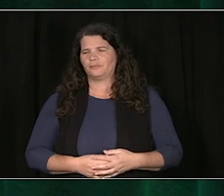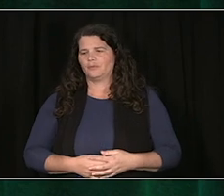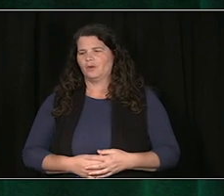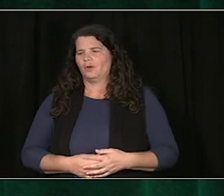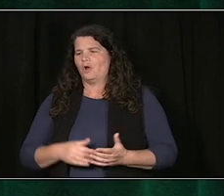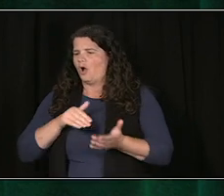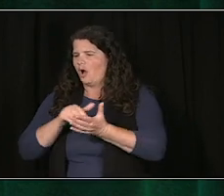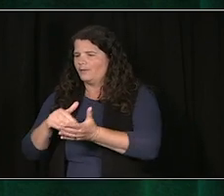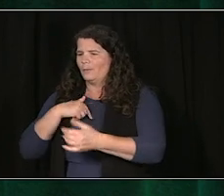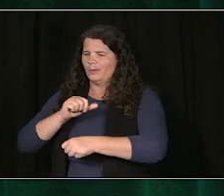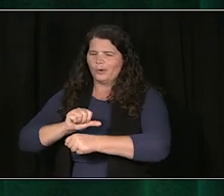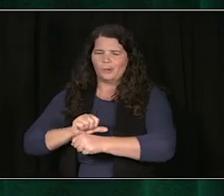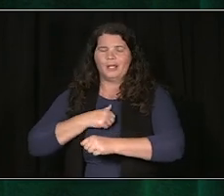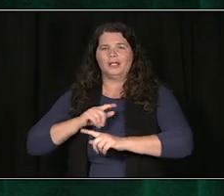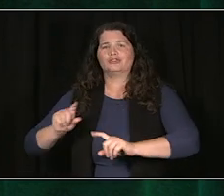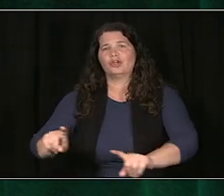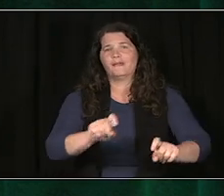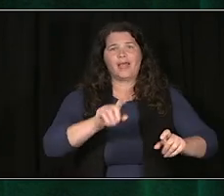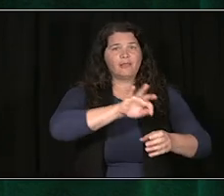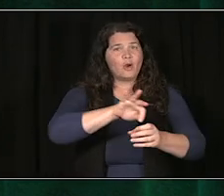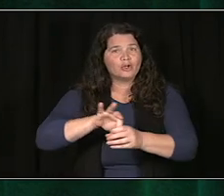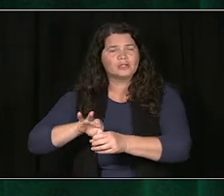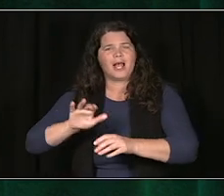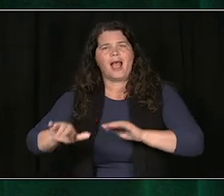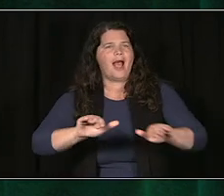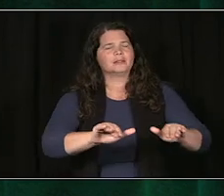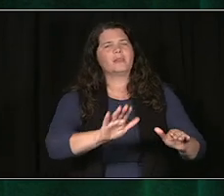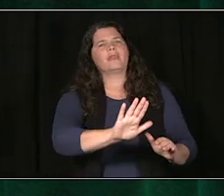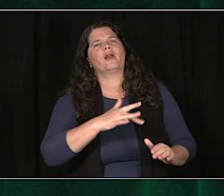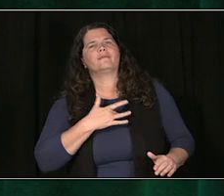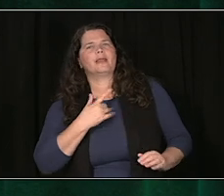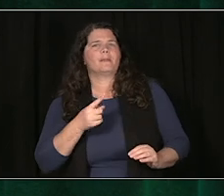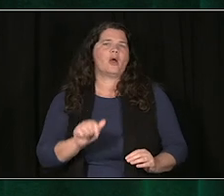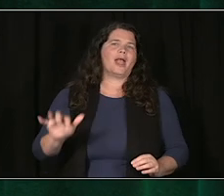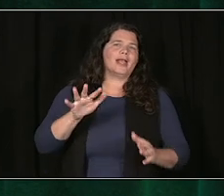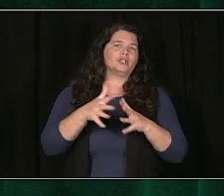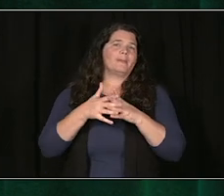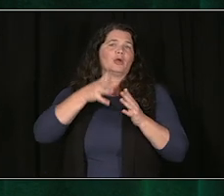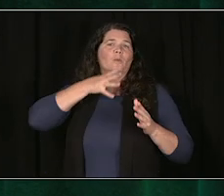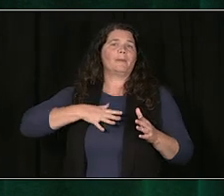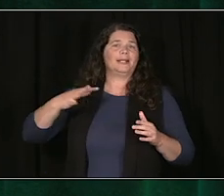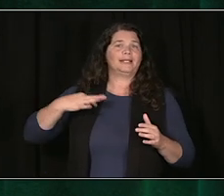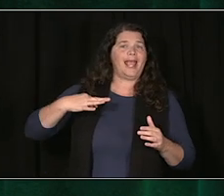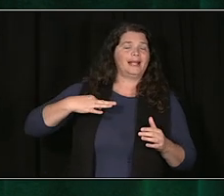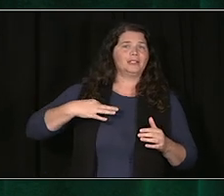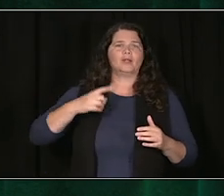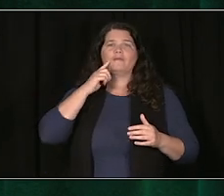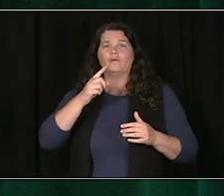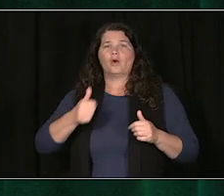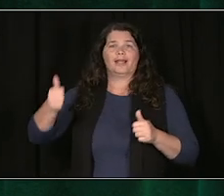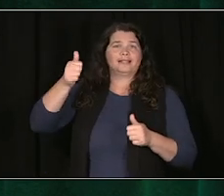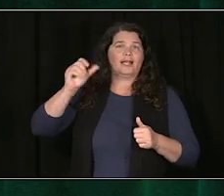survey voters and we ask them, you know, their feelings about Asian American women candidates, especially those who are running for executive office, such